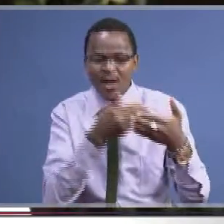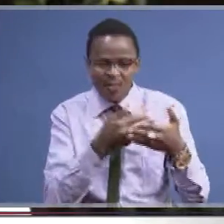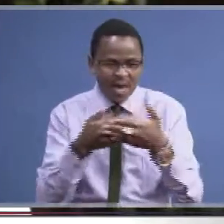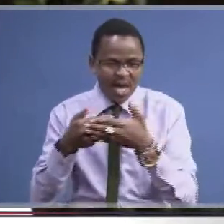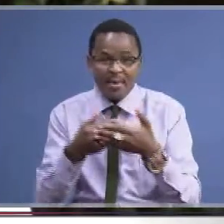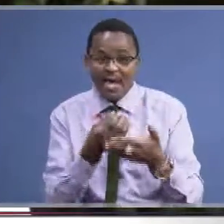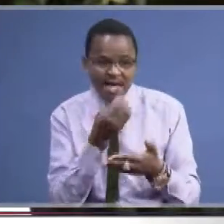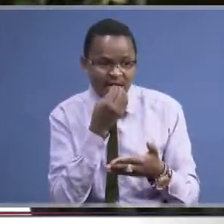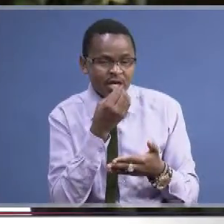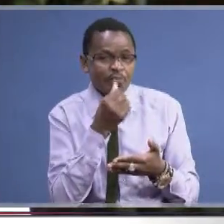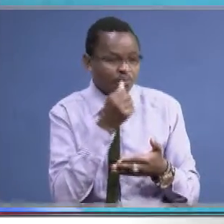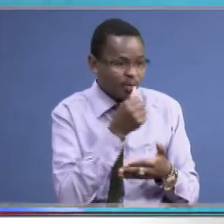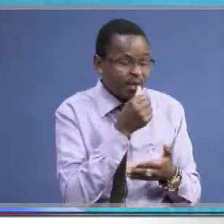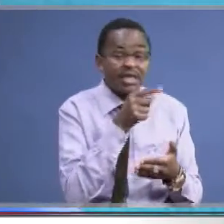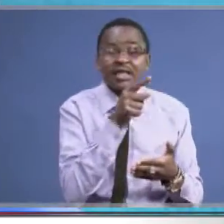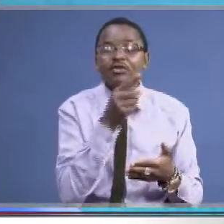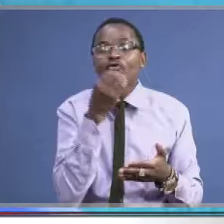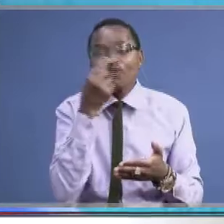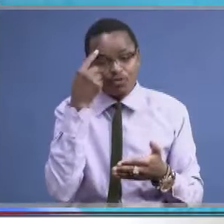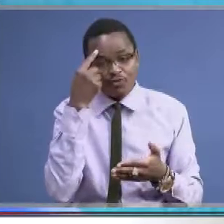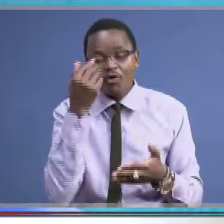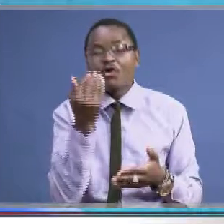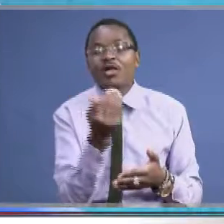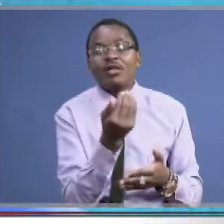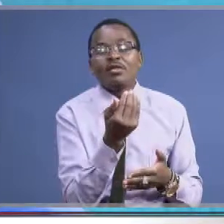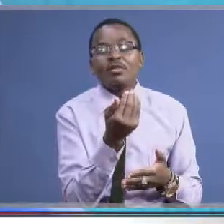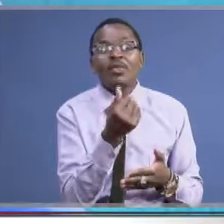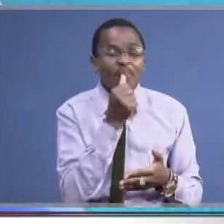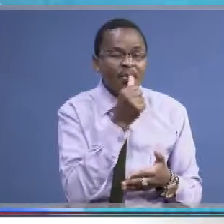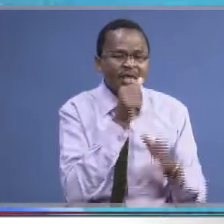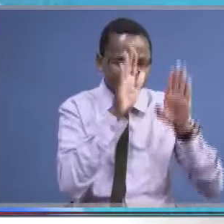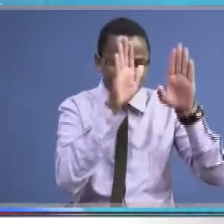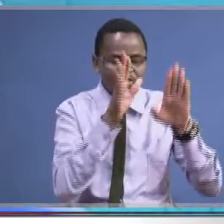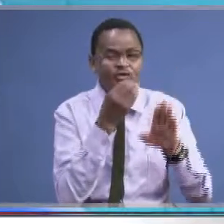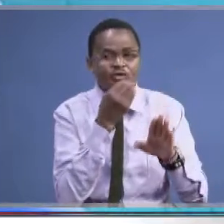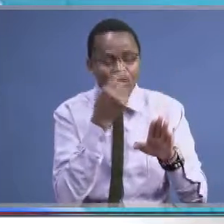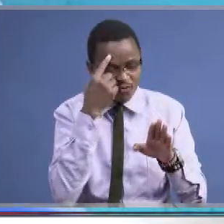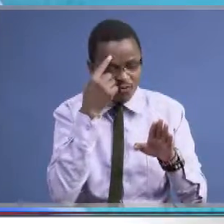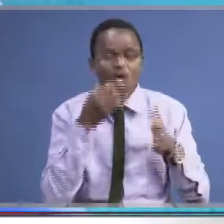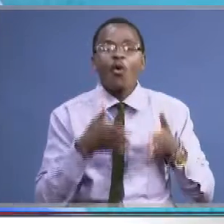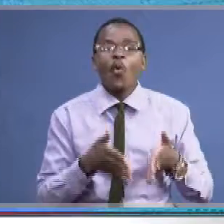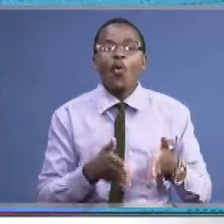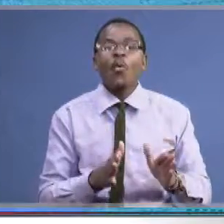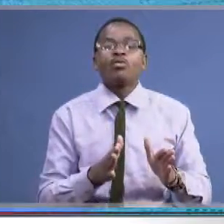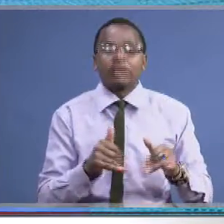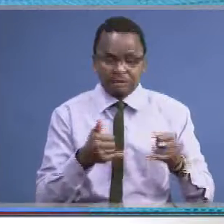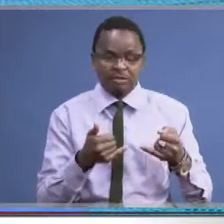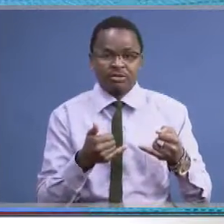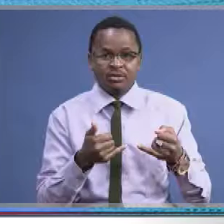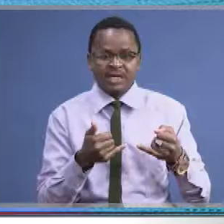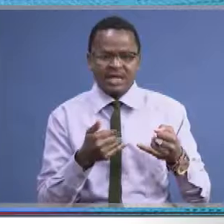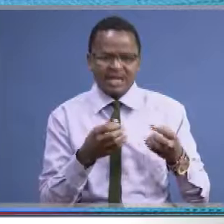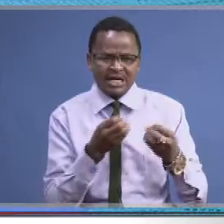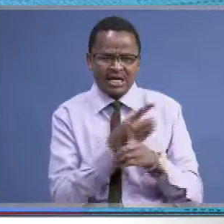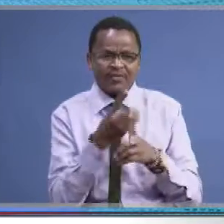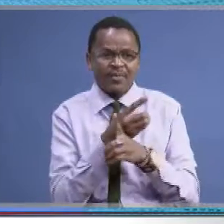eating. Hii ni kama chakula ya mtoto. Breast milk remains the most important food for newborn babies. It contains various nutrients